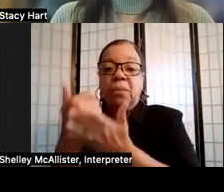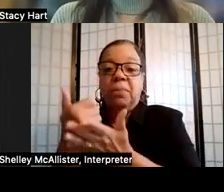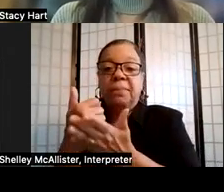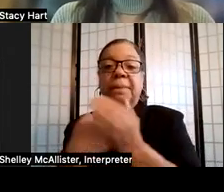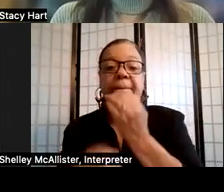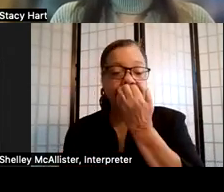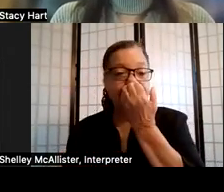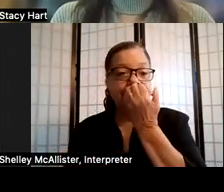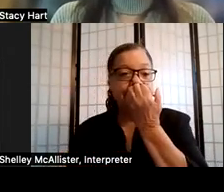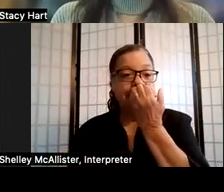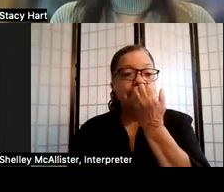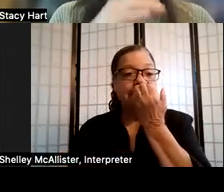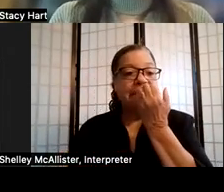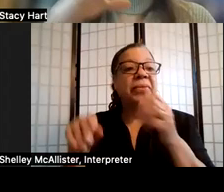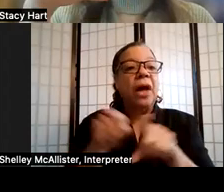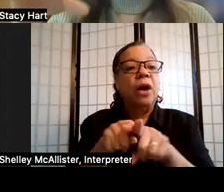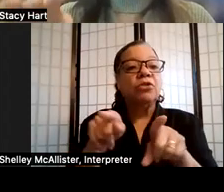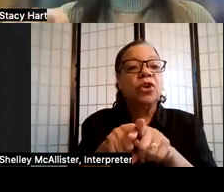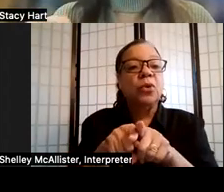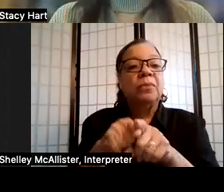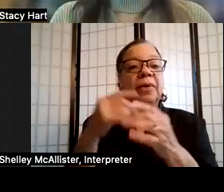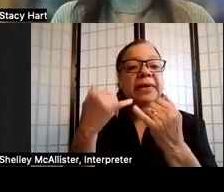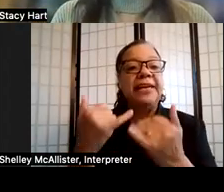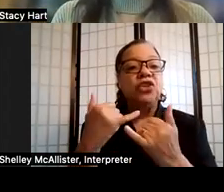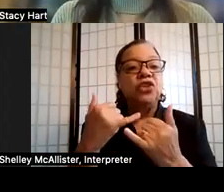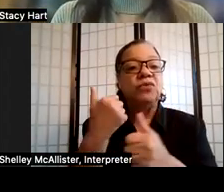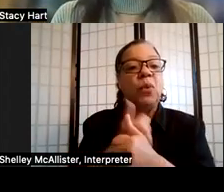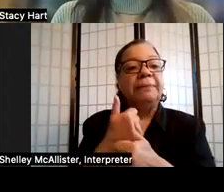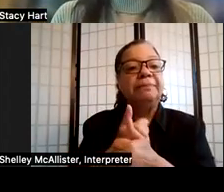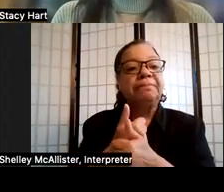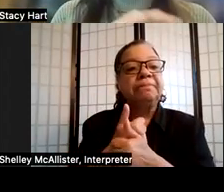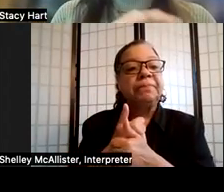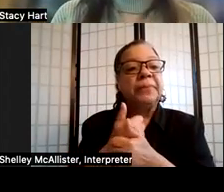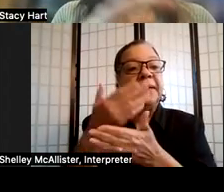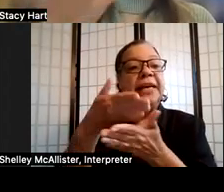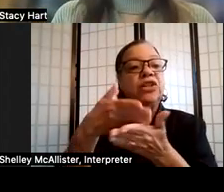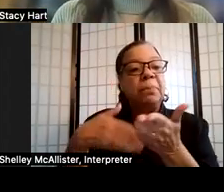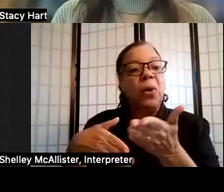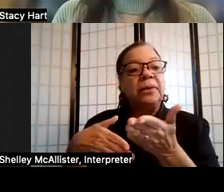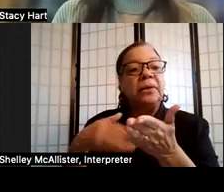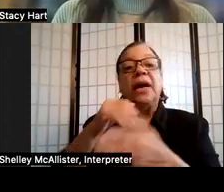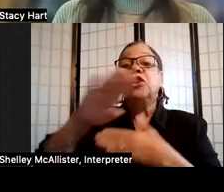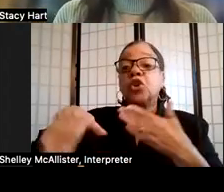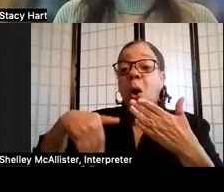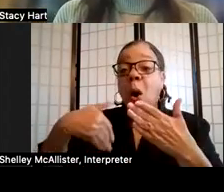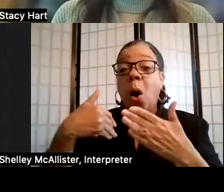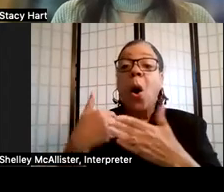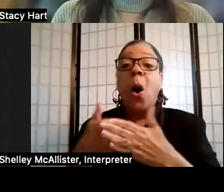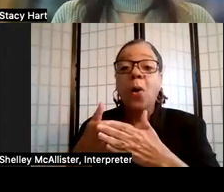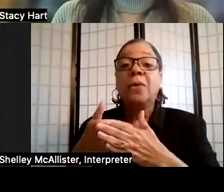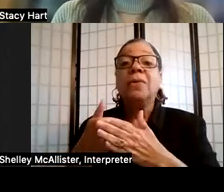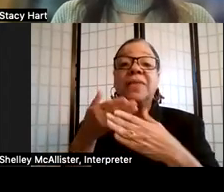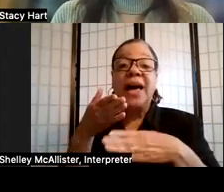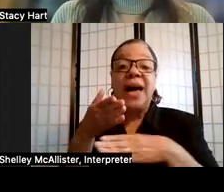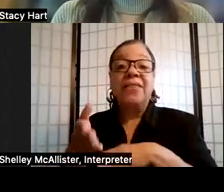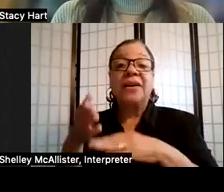hold the accessible seating in each section until all of the other seating